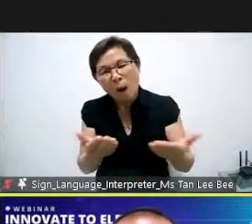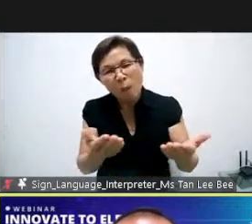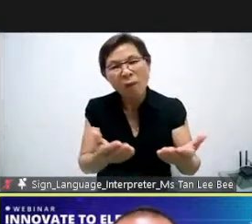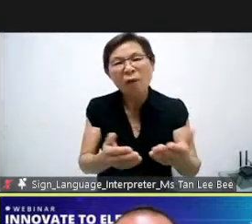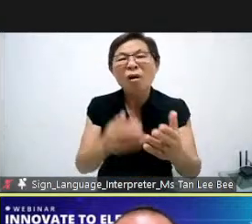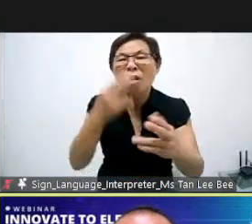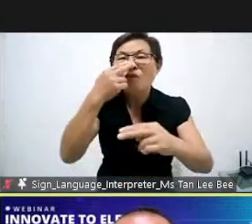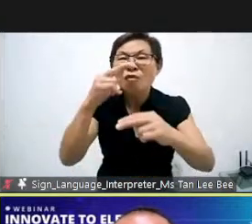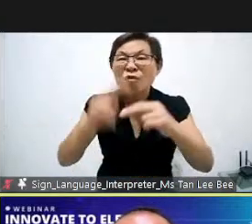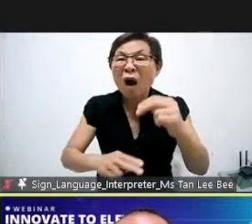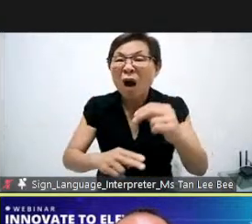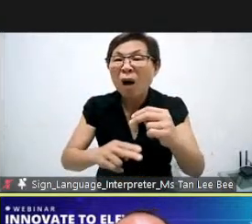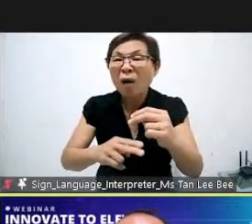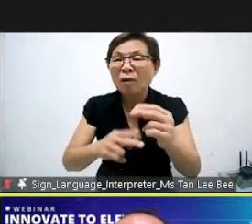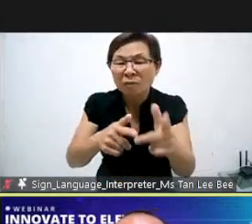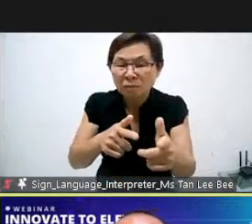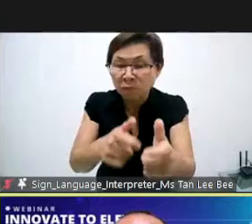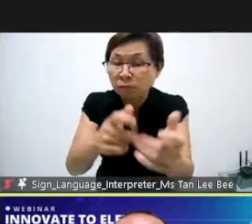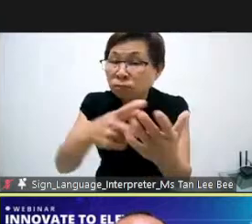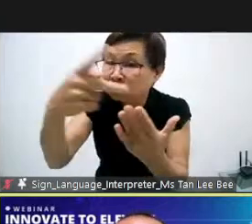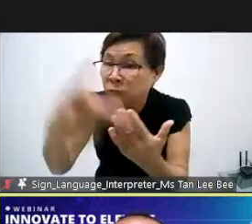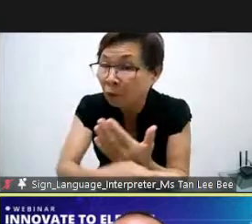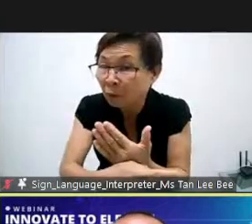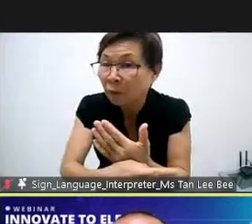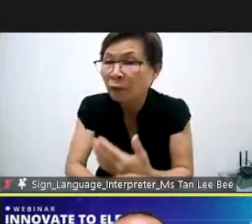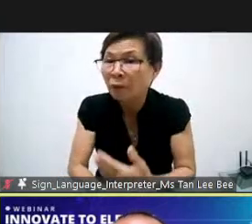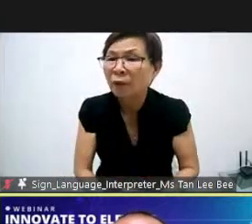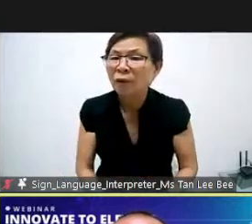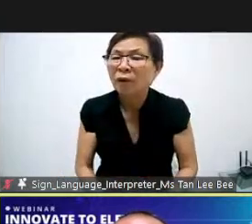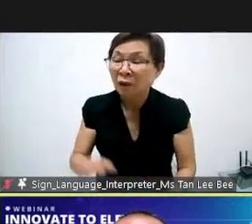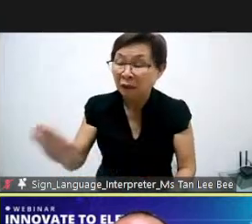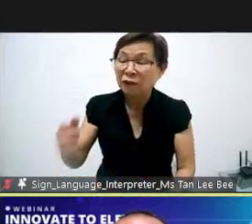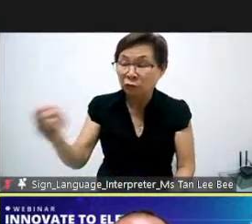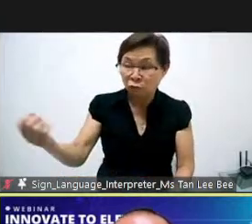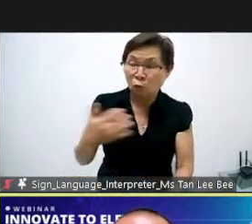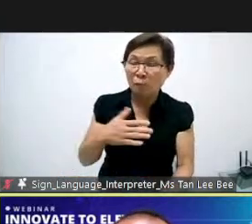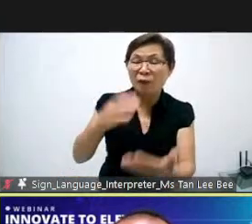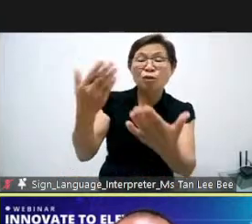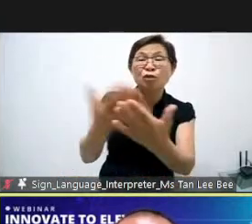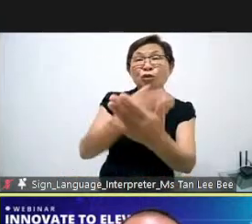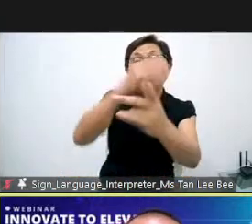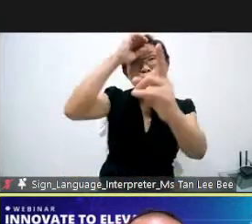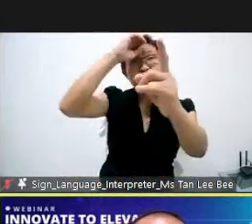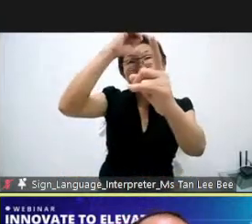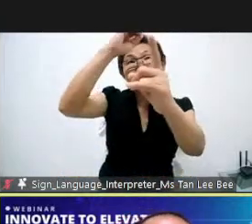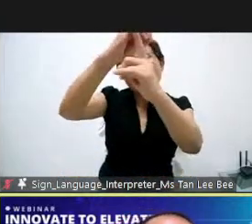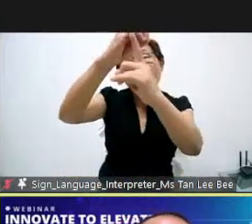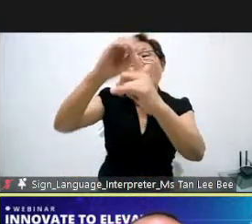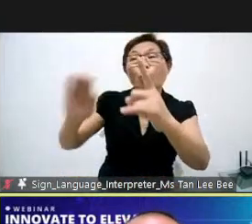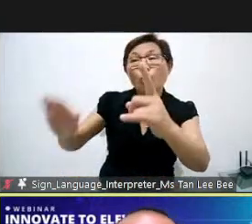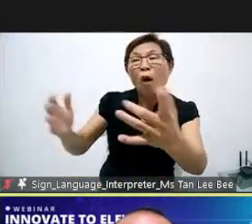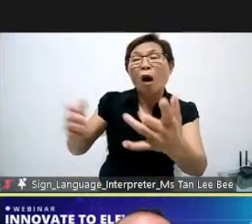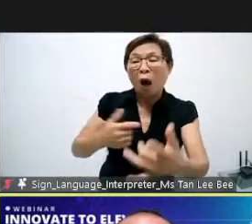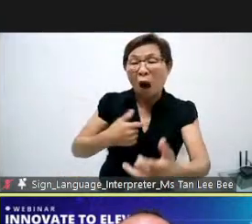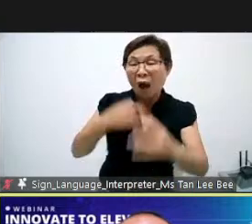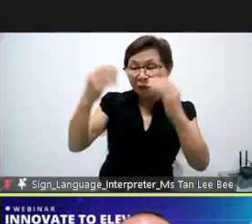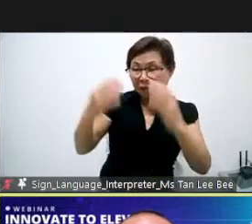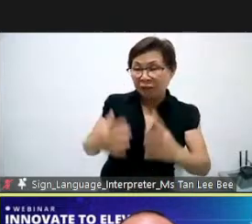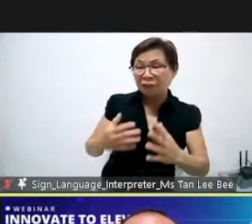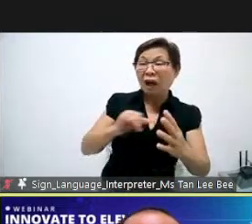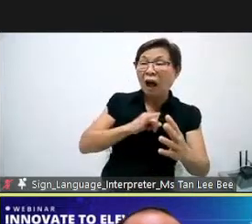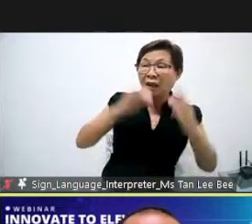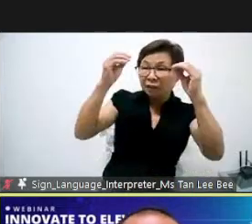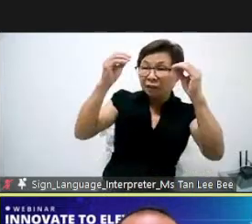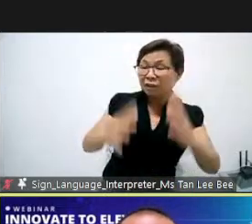her new dreams and new goals. So as a teacher, we must to fulfill